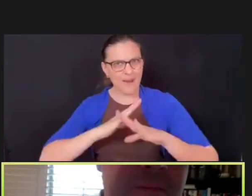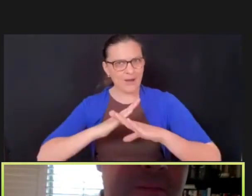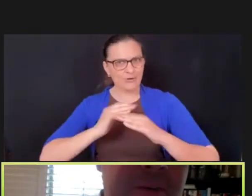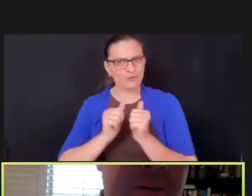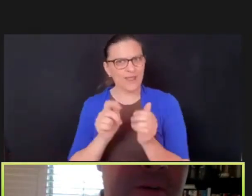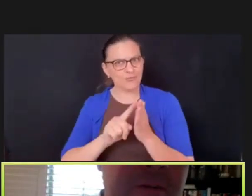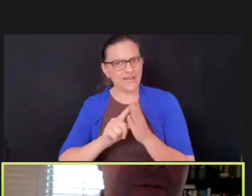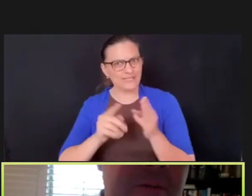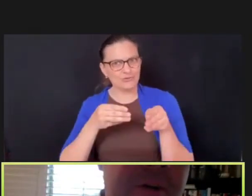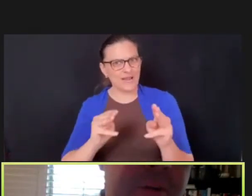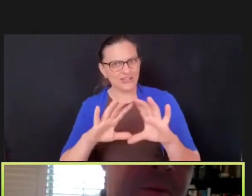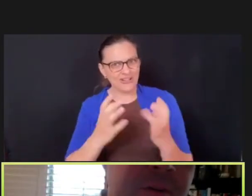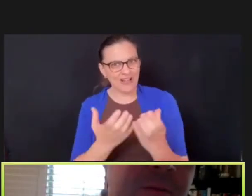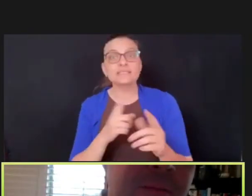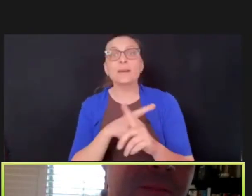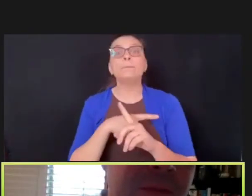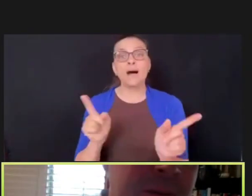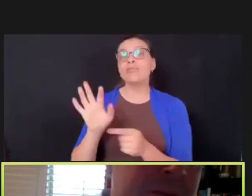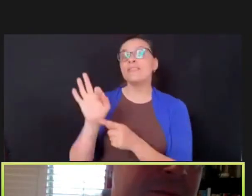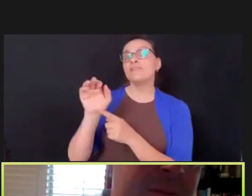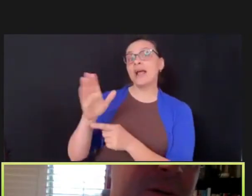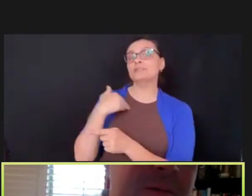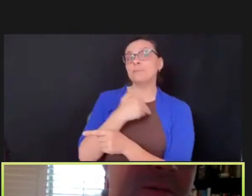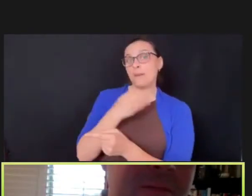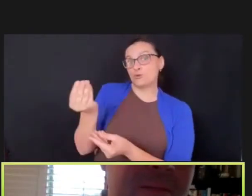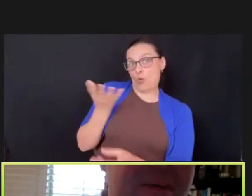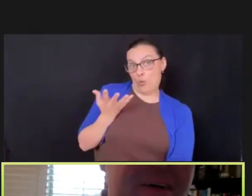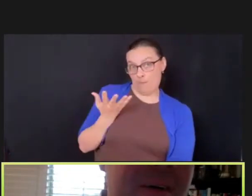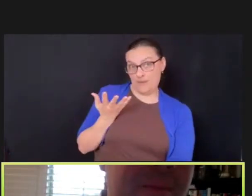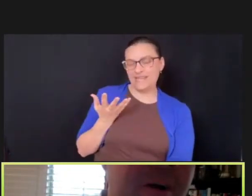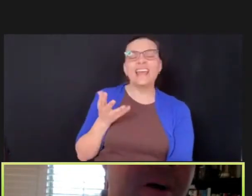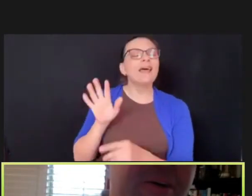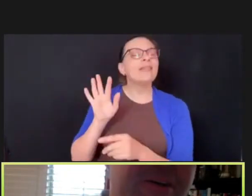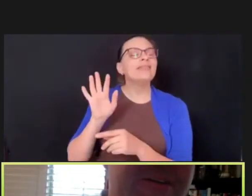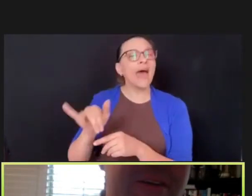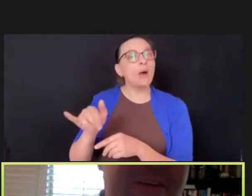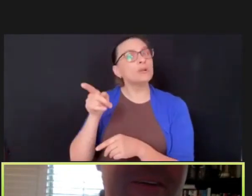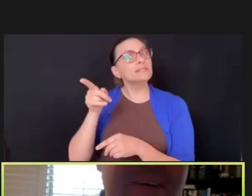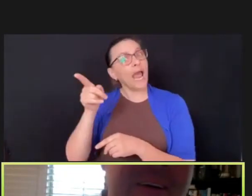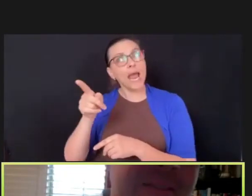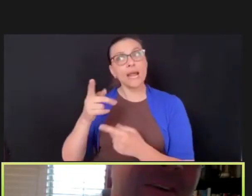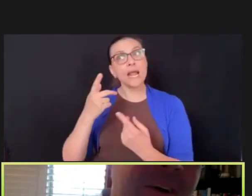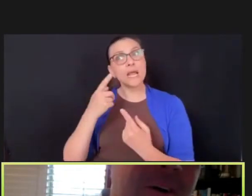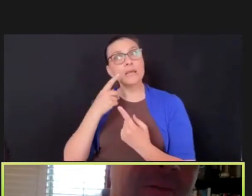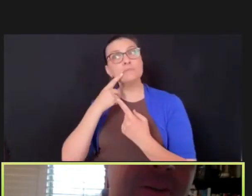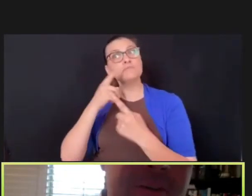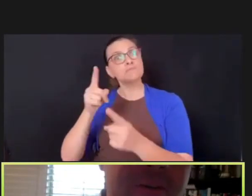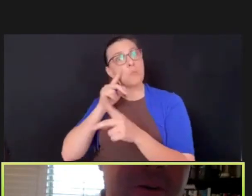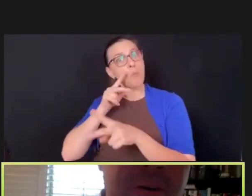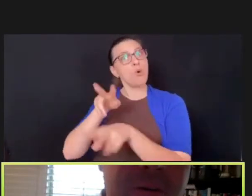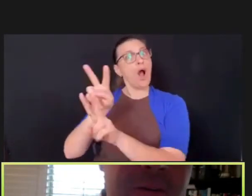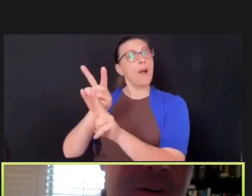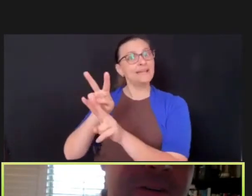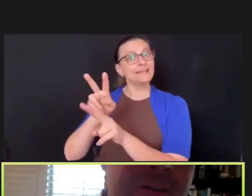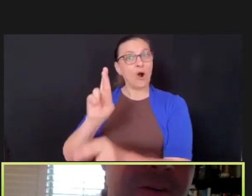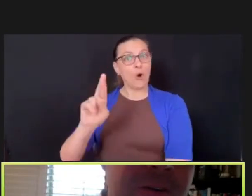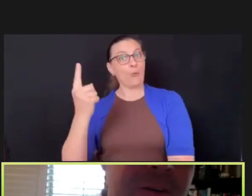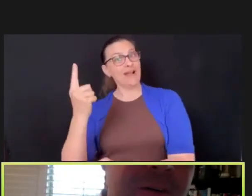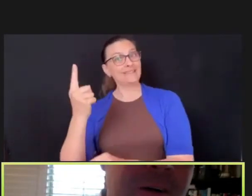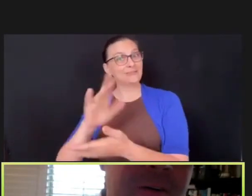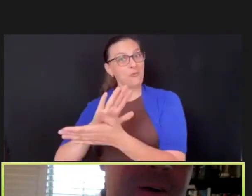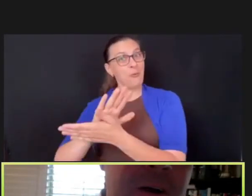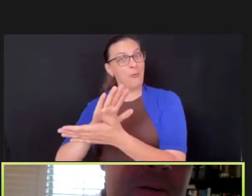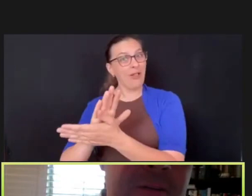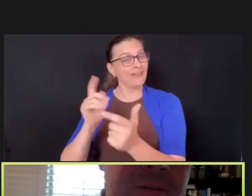by the faculty member, and this was at a prominent R1 school, a large